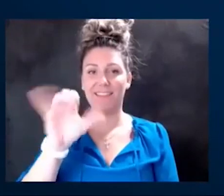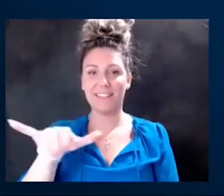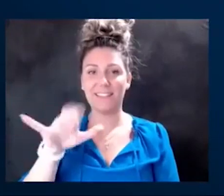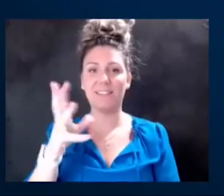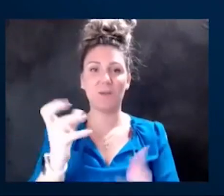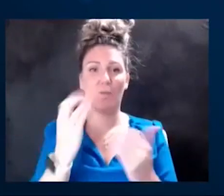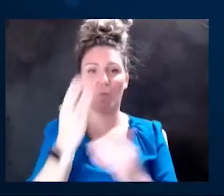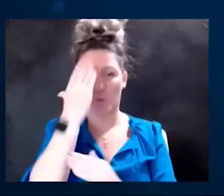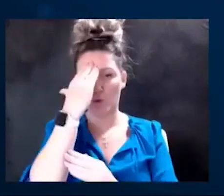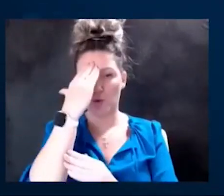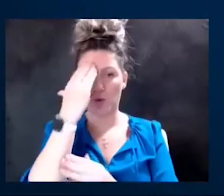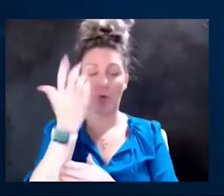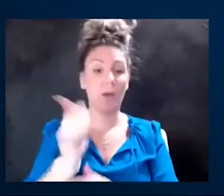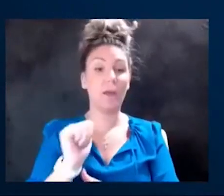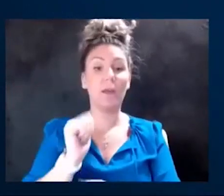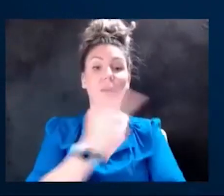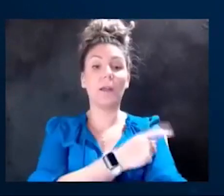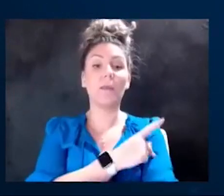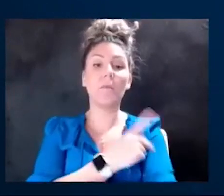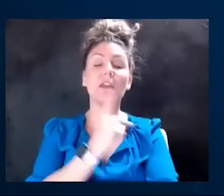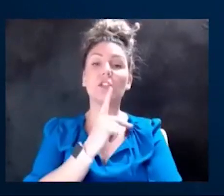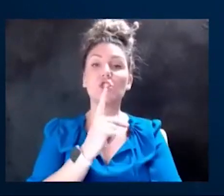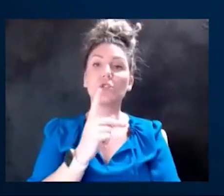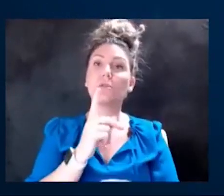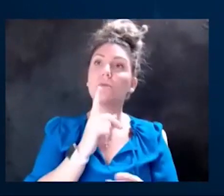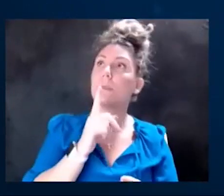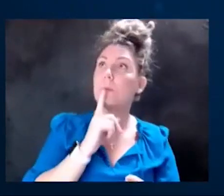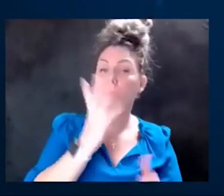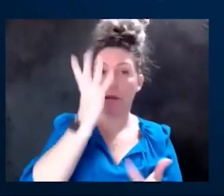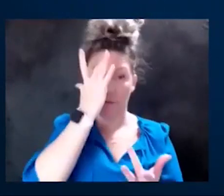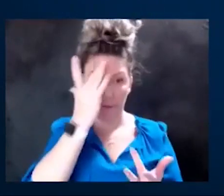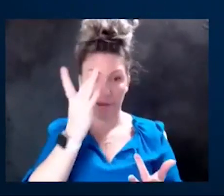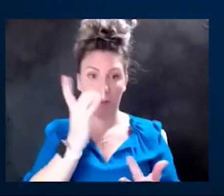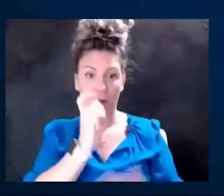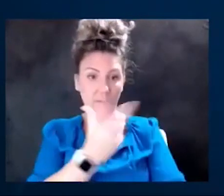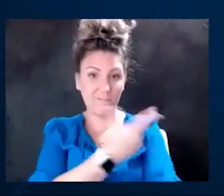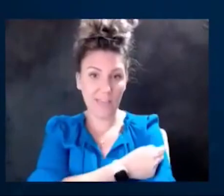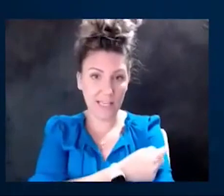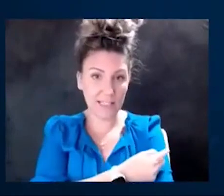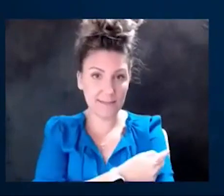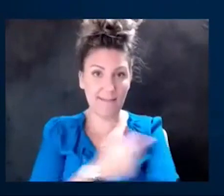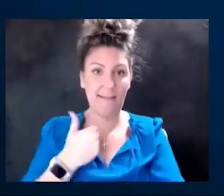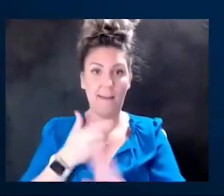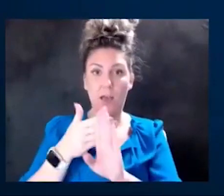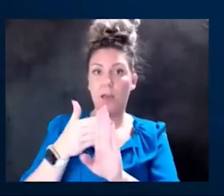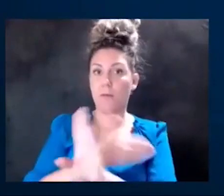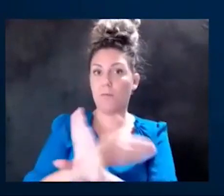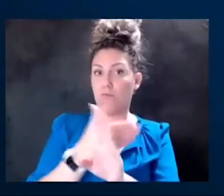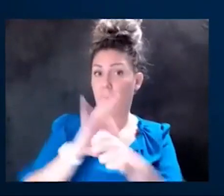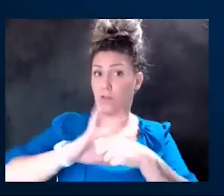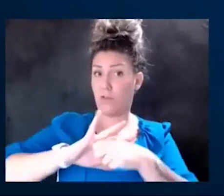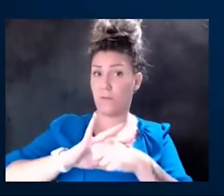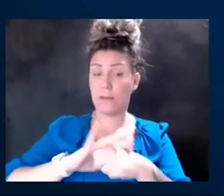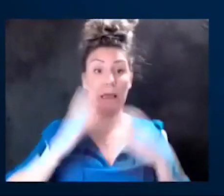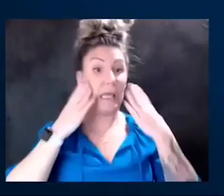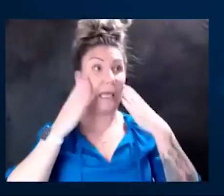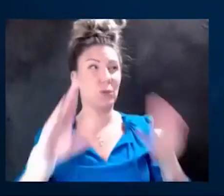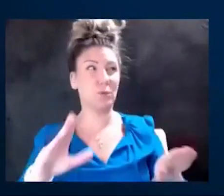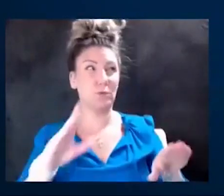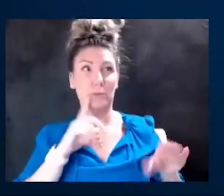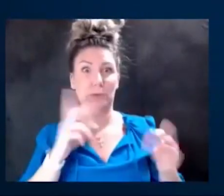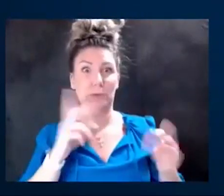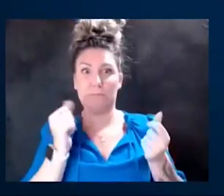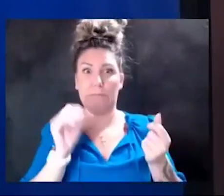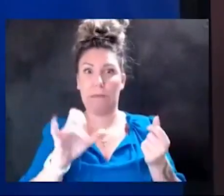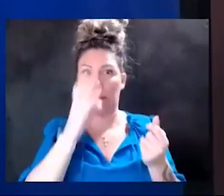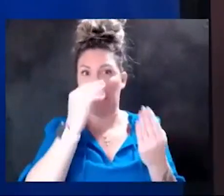that are critically ill unvaccinated who had COVID prior? Yeah, I don't know that off the top of my head. We don't know about reinfection.